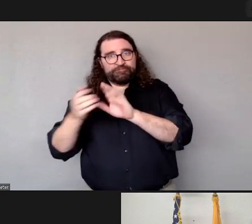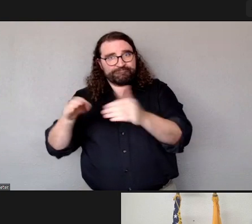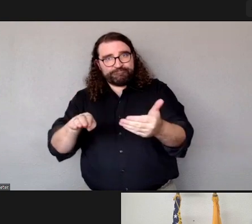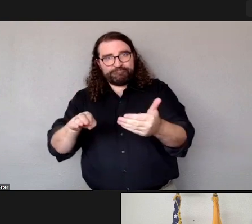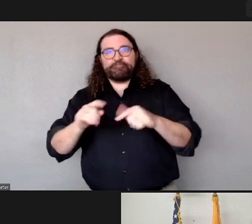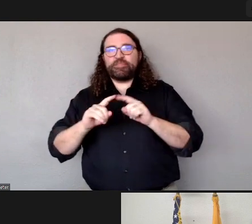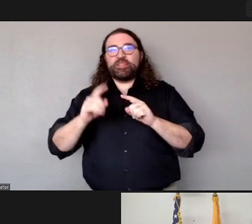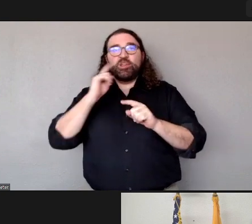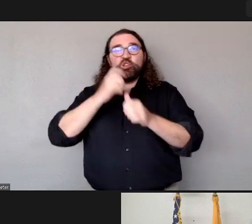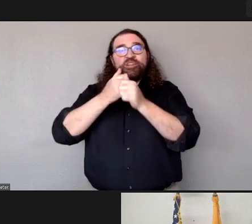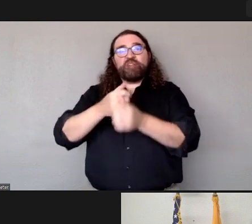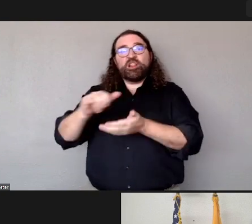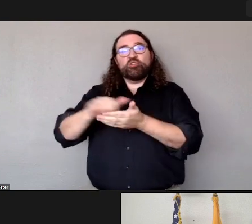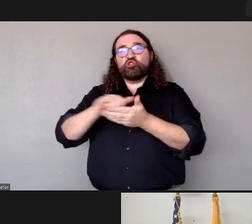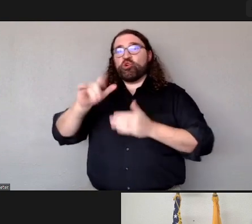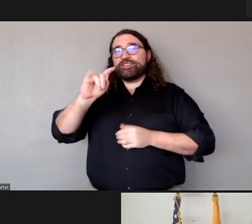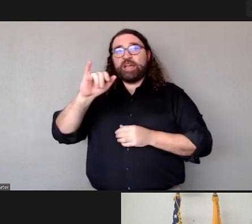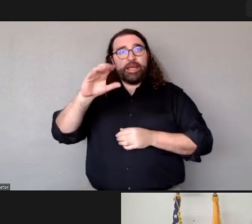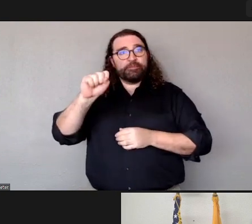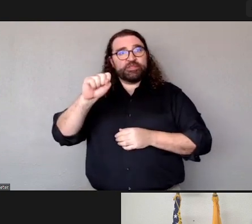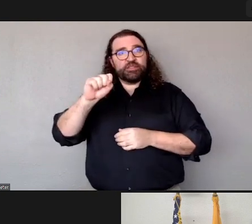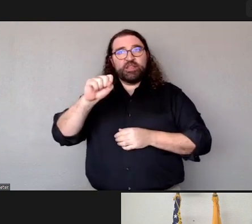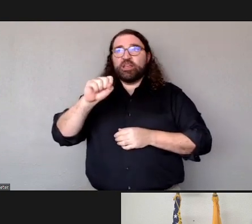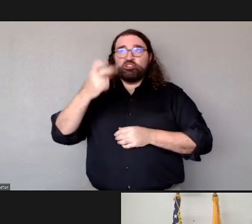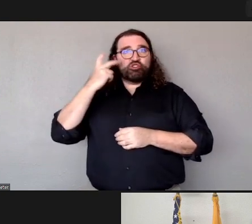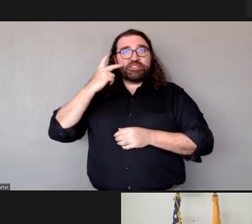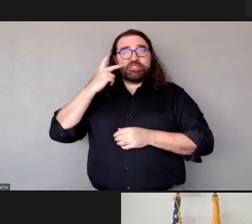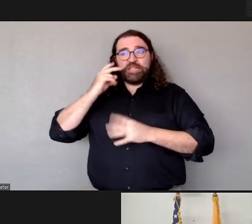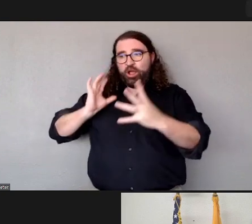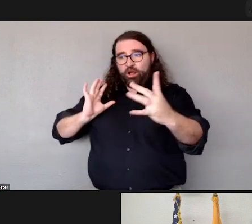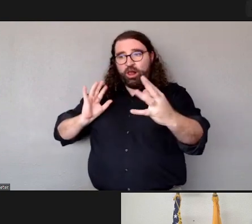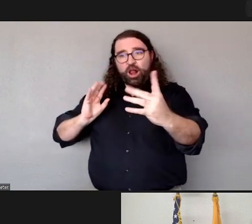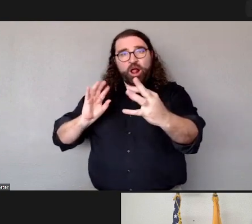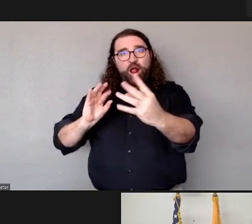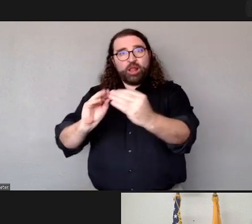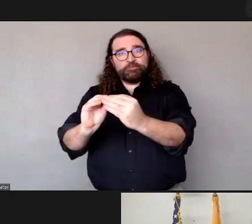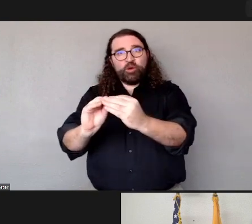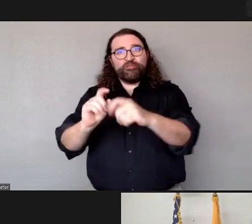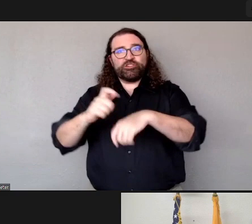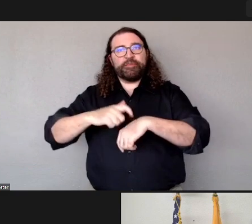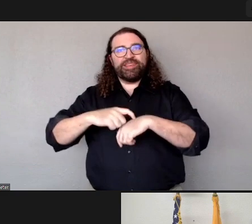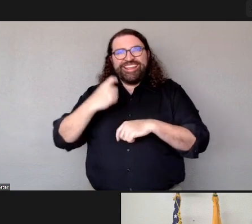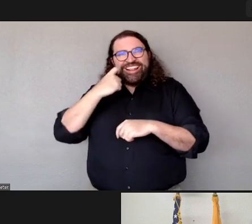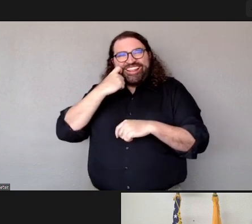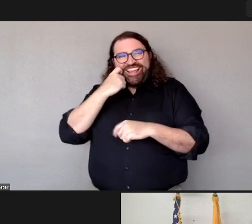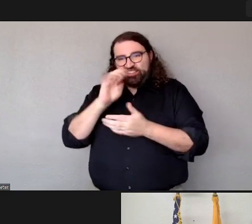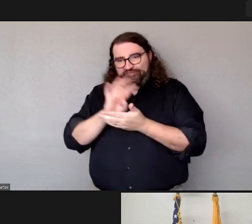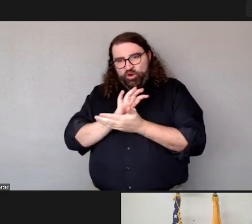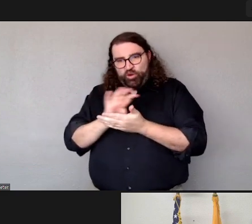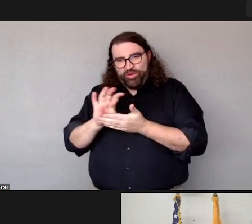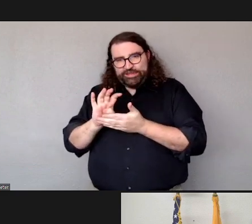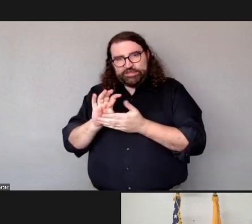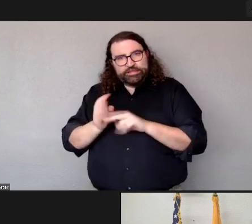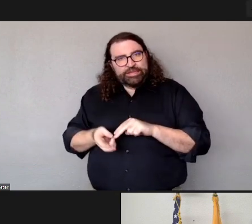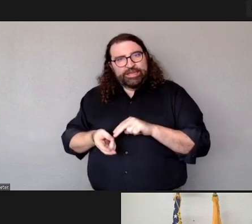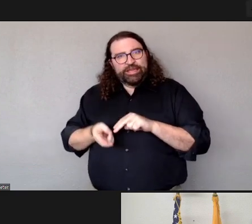cumulative incidence of mortality over time, over these last 4 weeks, we've creeped up from